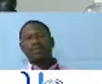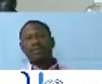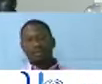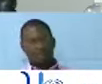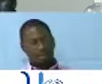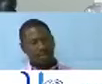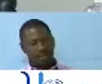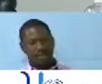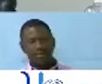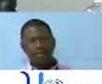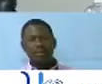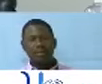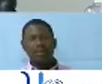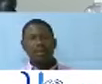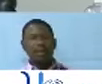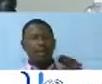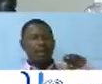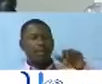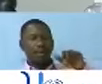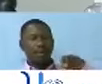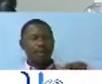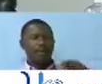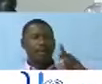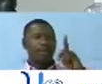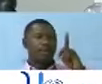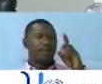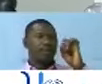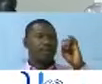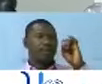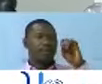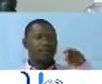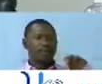Charter is Mali.